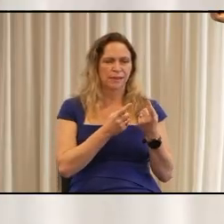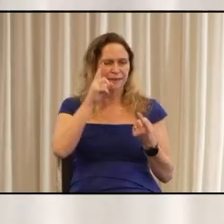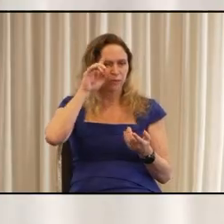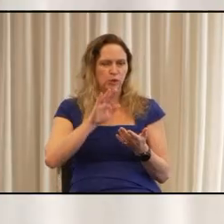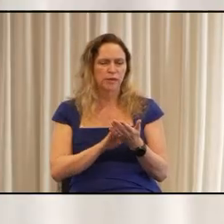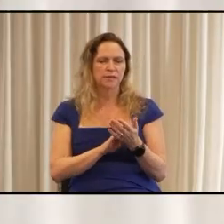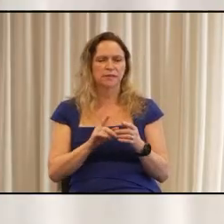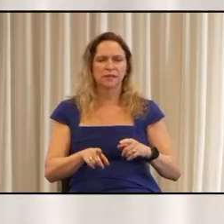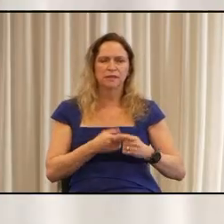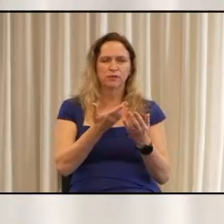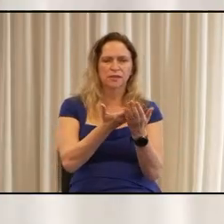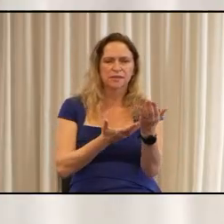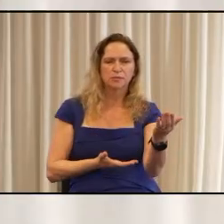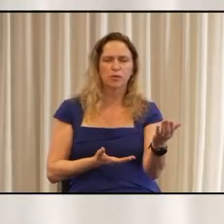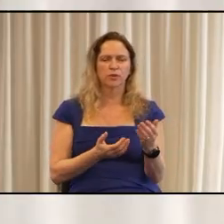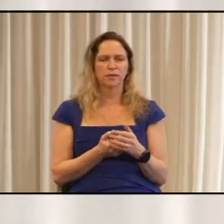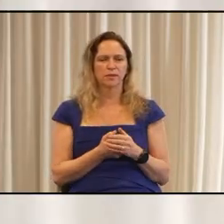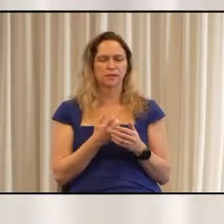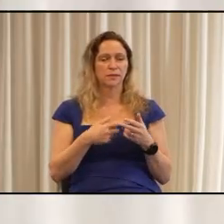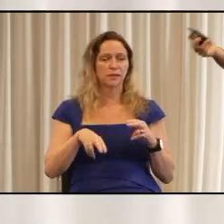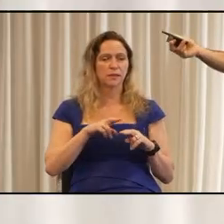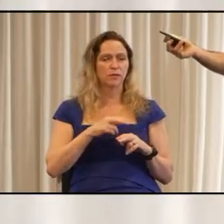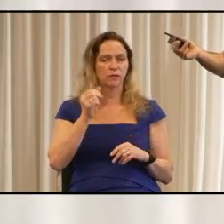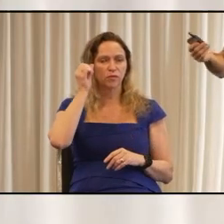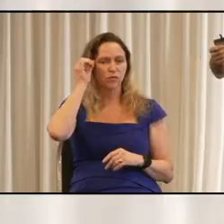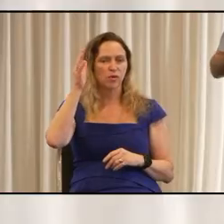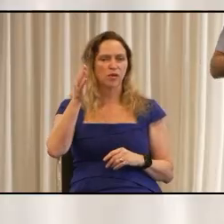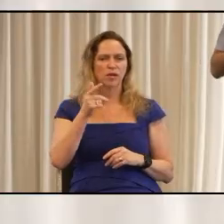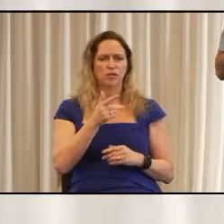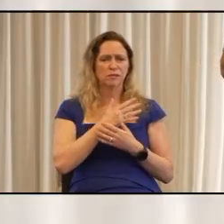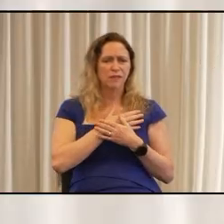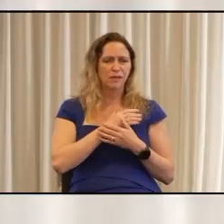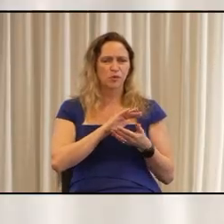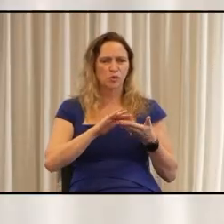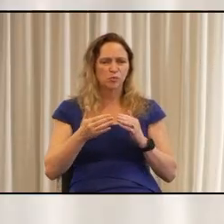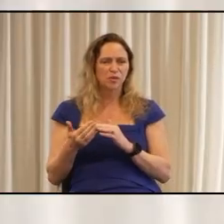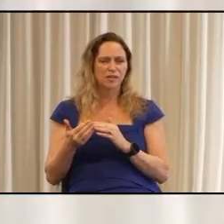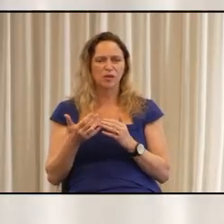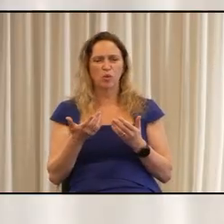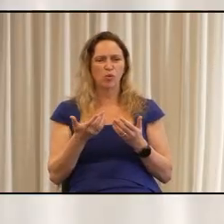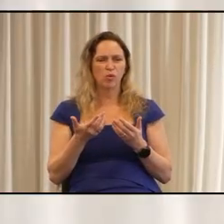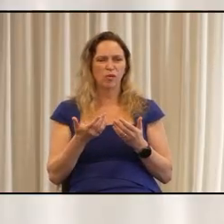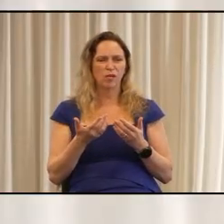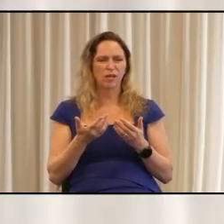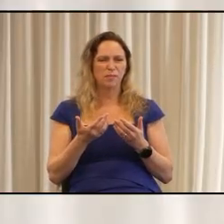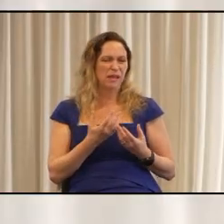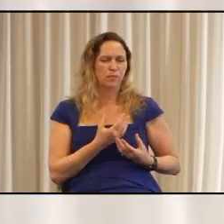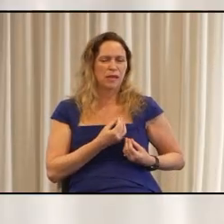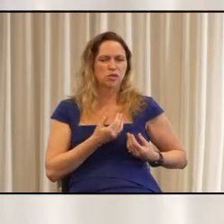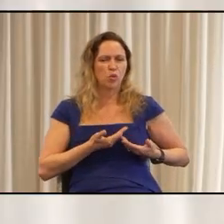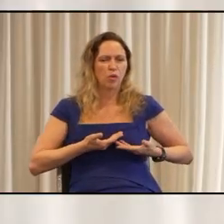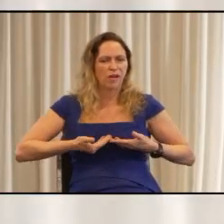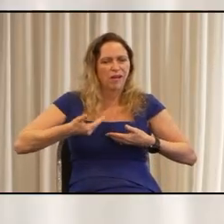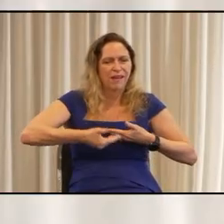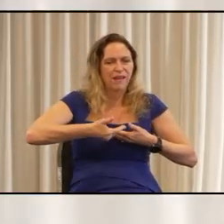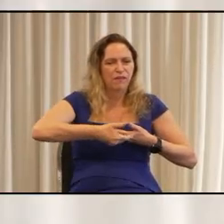Yeah, what a gift to the head. Knowledge, a love of the local community, probably a gift to the heart of imparting, the next generation